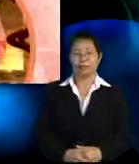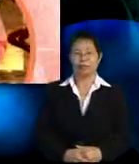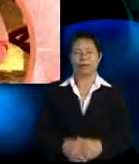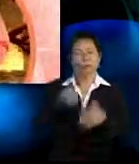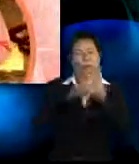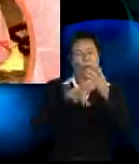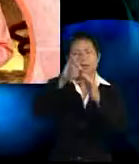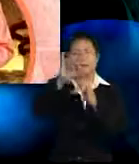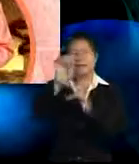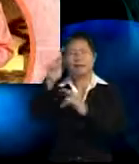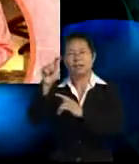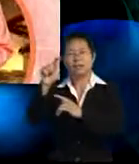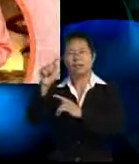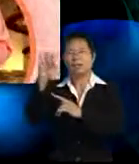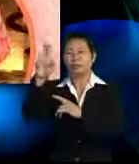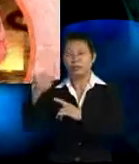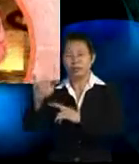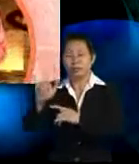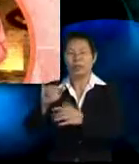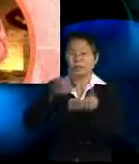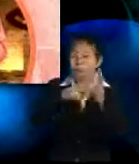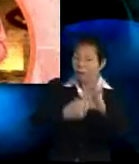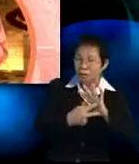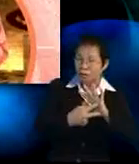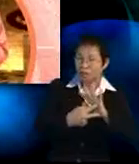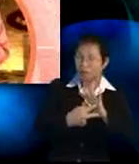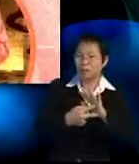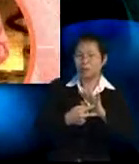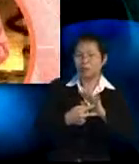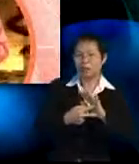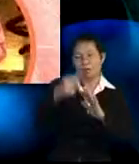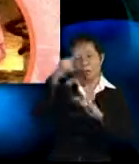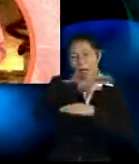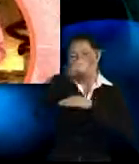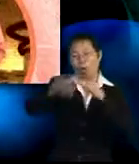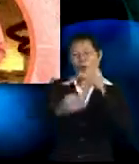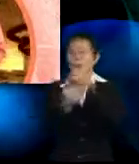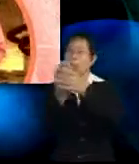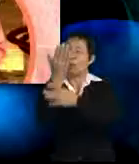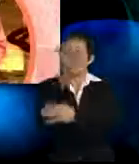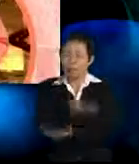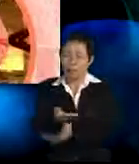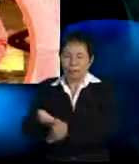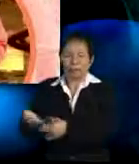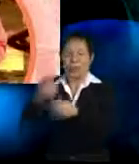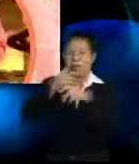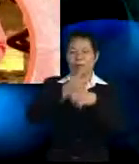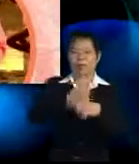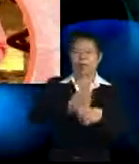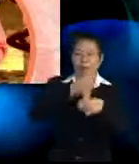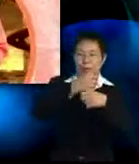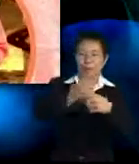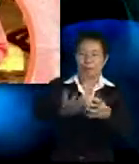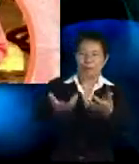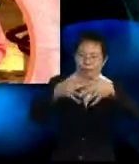What is dietary fiber or roughage? Roughage is a component of all plant materials. It is mainly made up